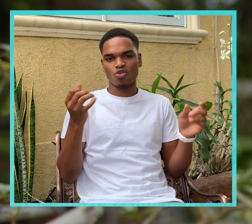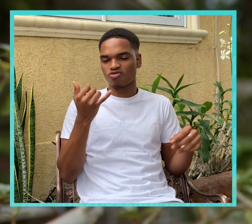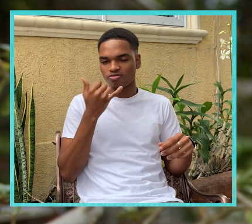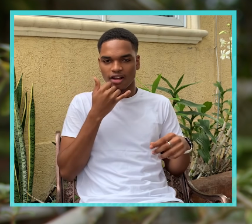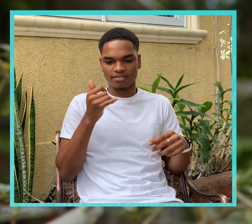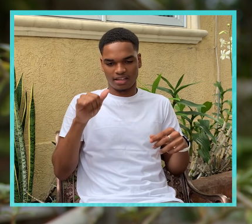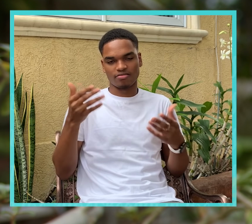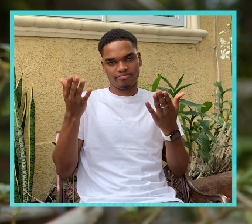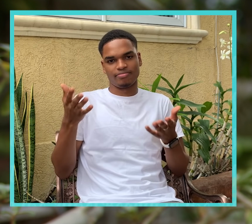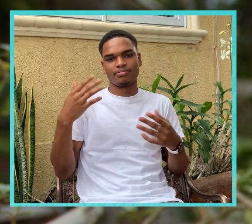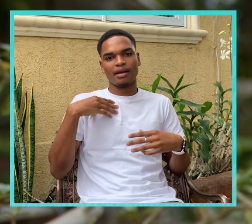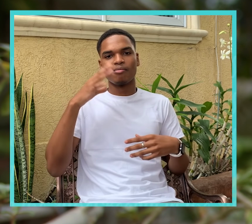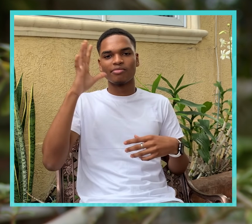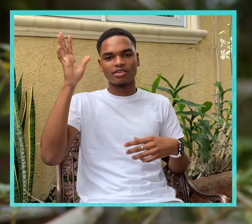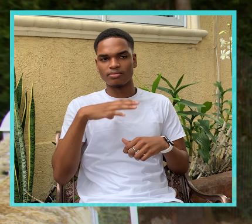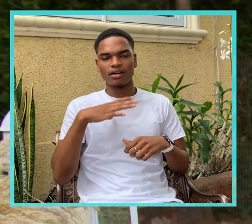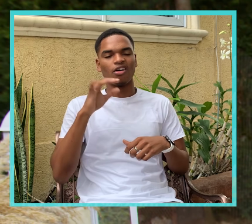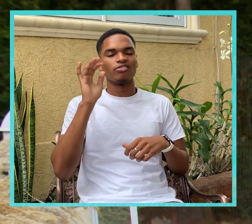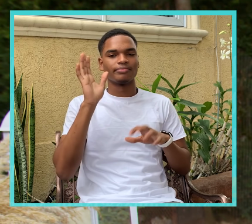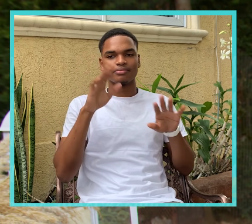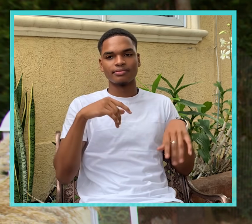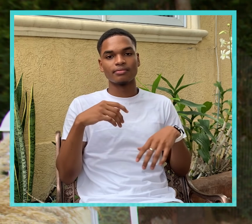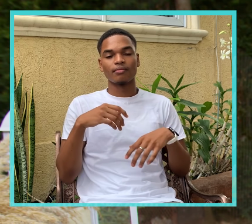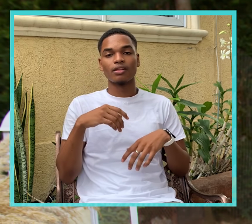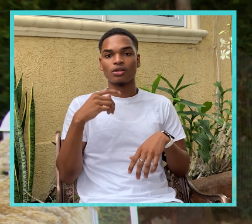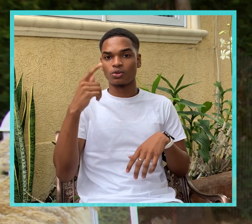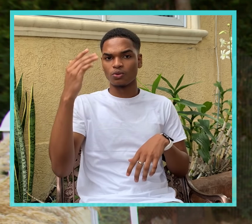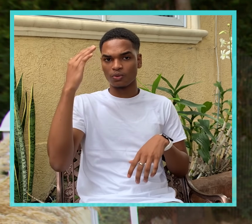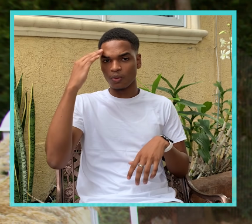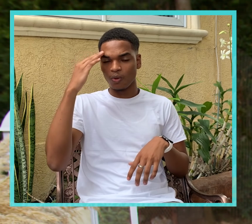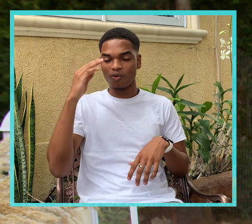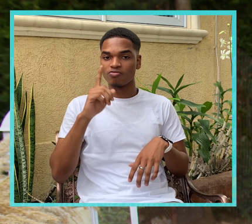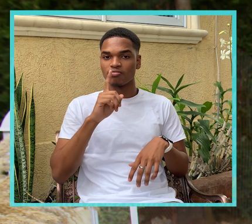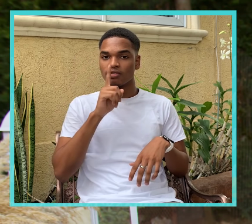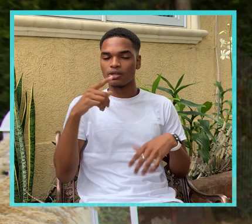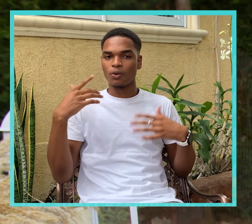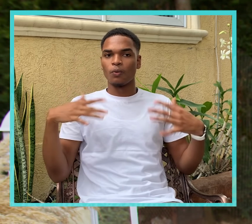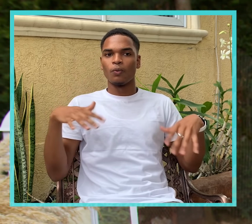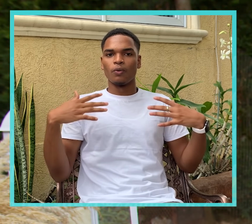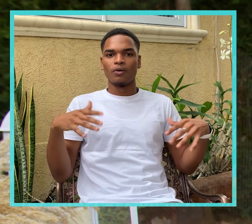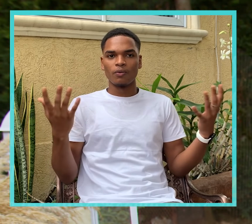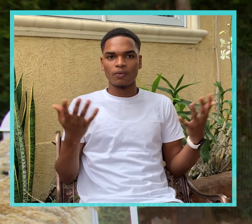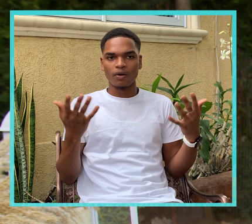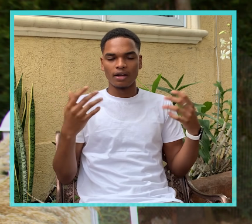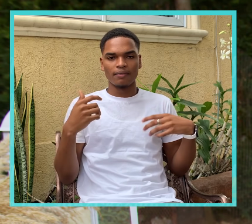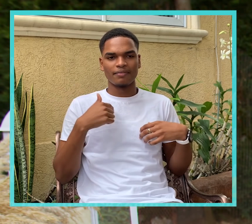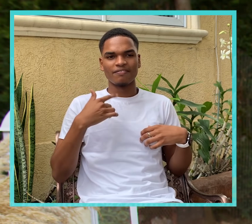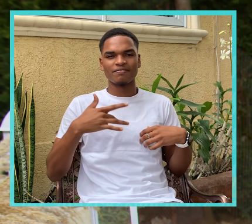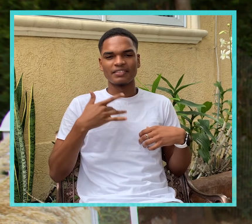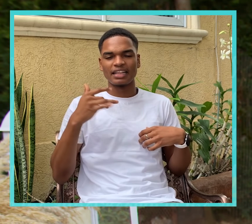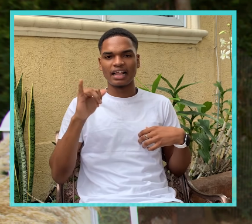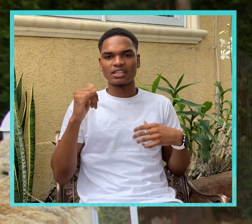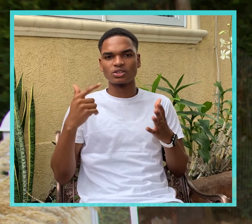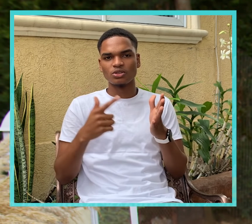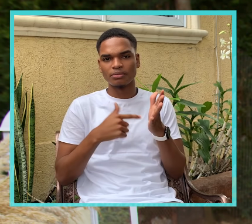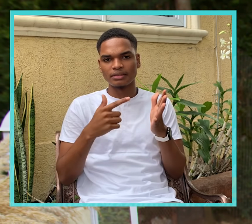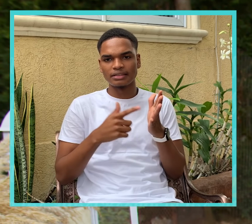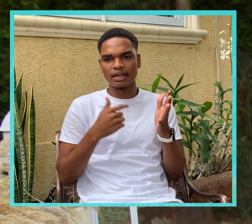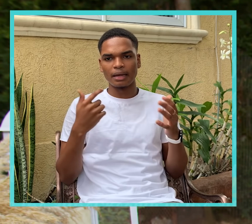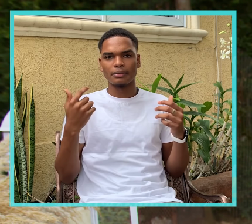they are. Amazing. Amazing. You know what's amazing about that to me is, I feel like sometimes, because